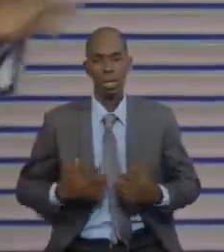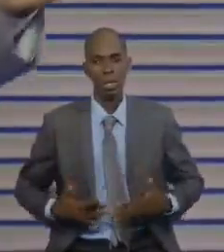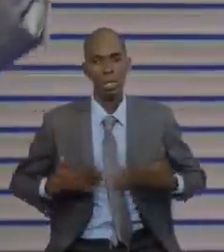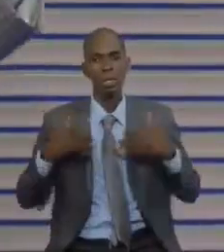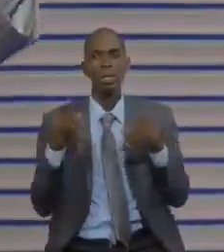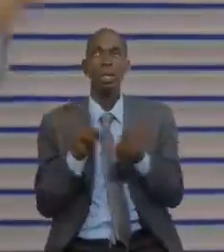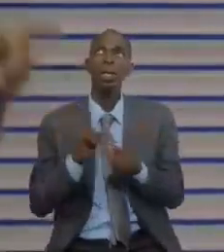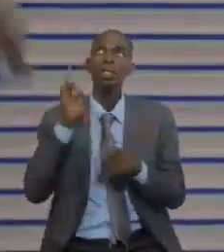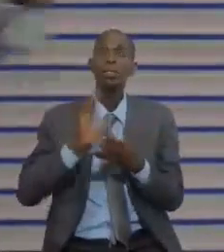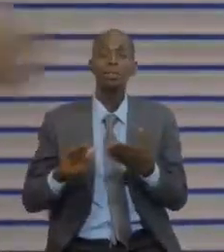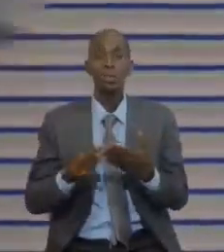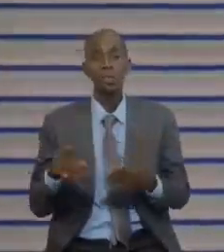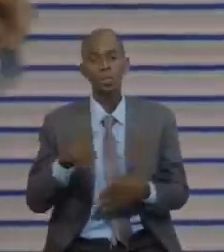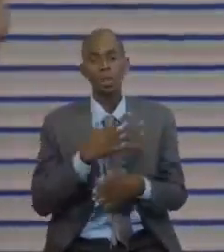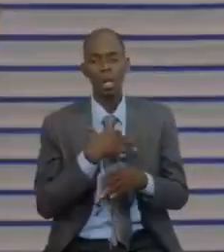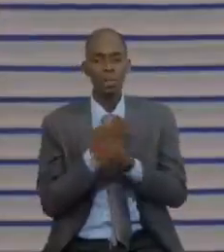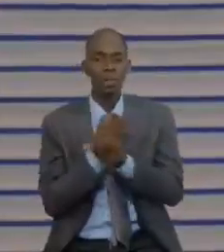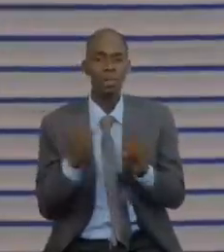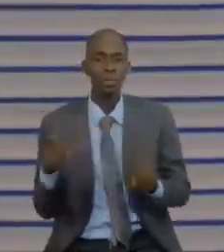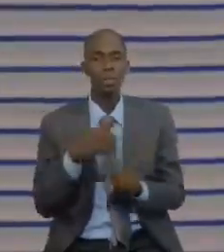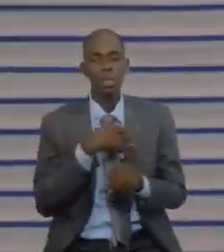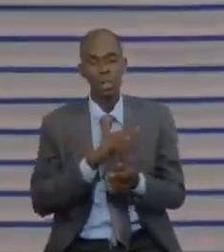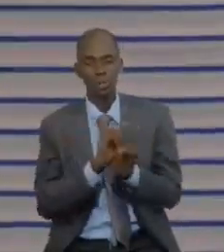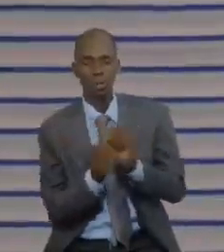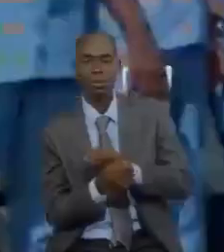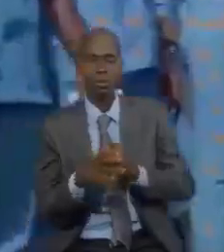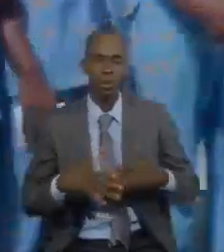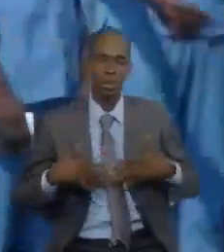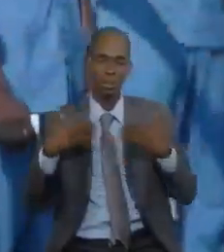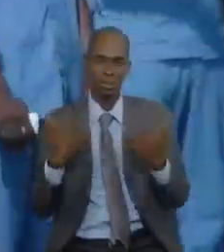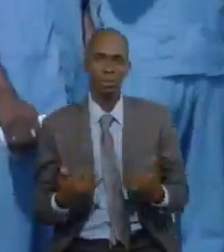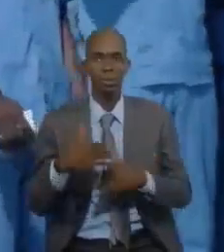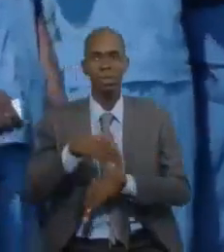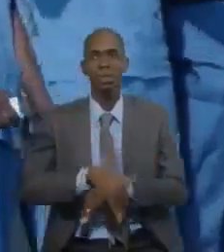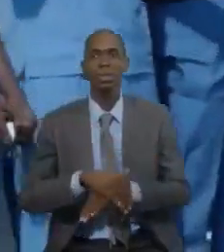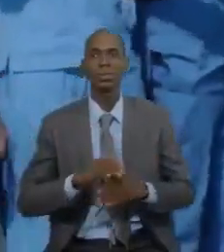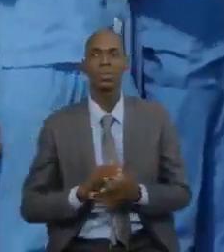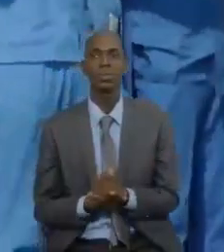forgives you and saves you and transforms your life tonight.